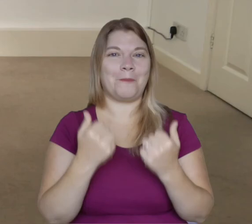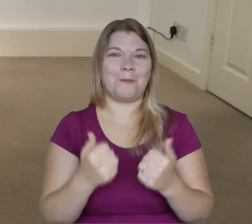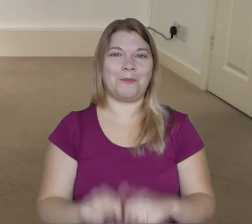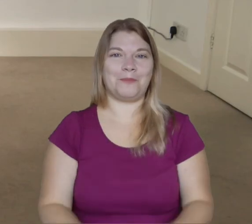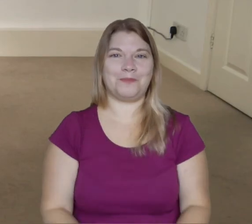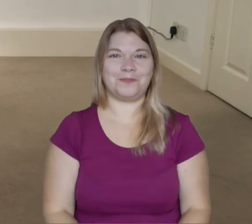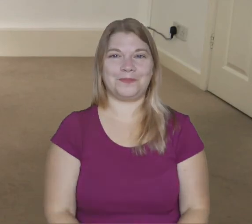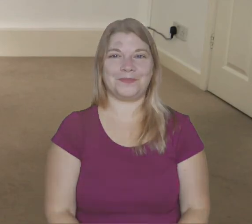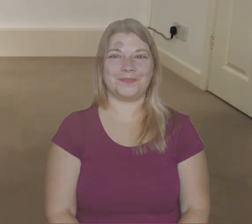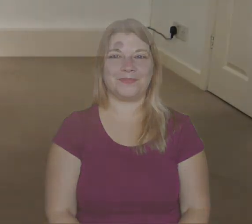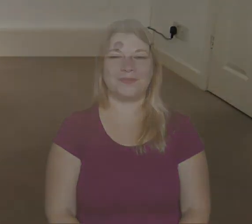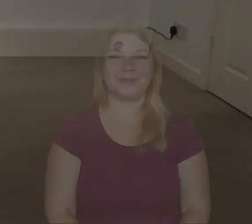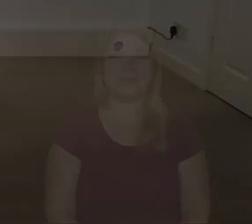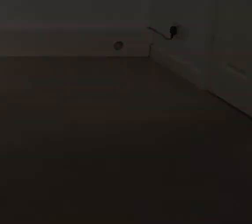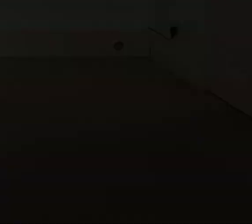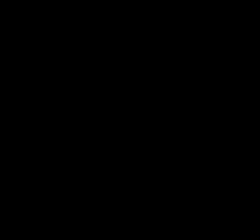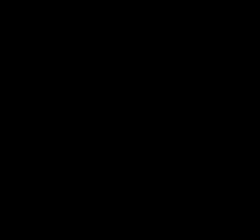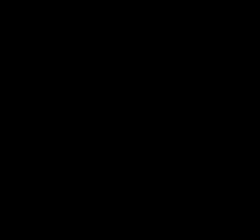best.